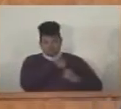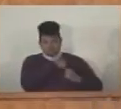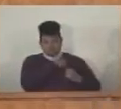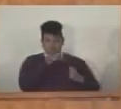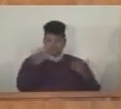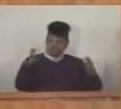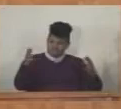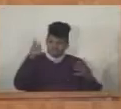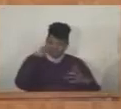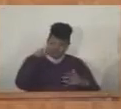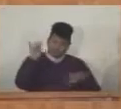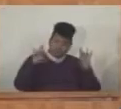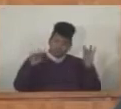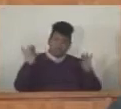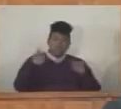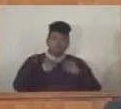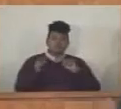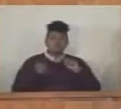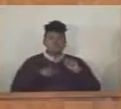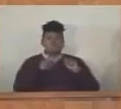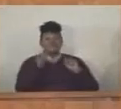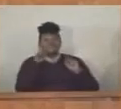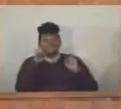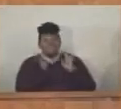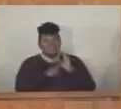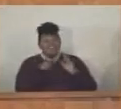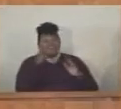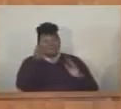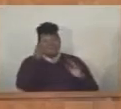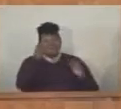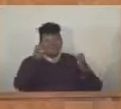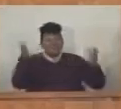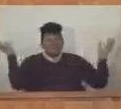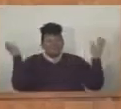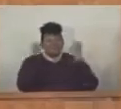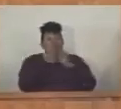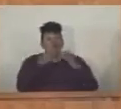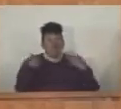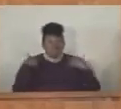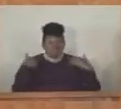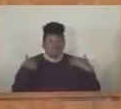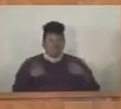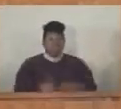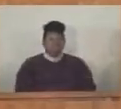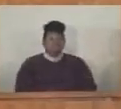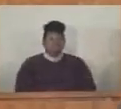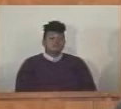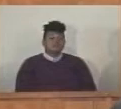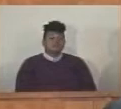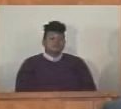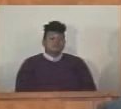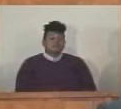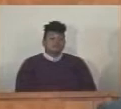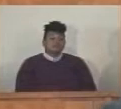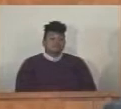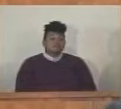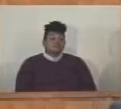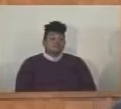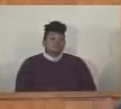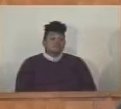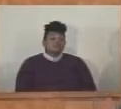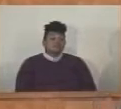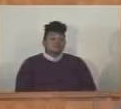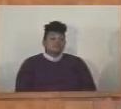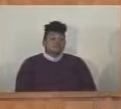But we must recognize that the guns are out there and the guns need to be recovered.